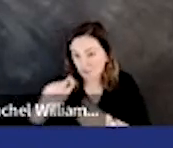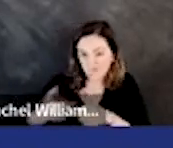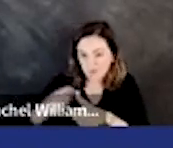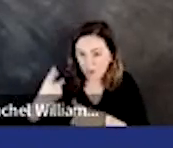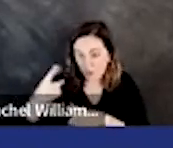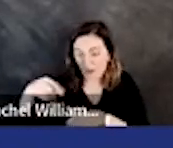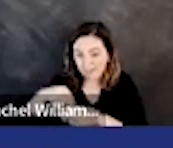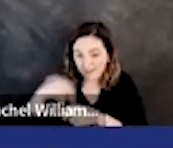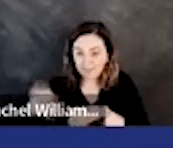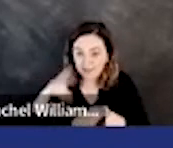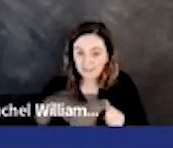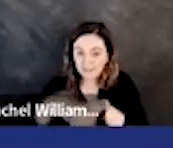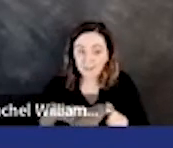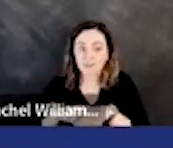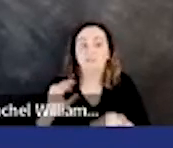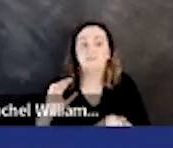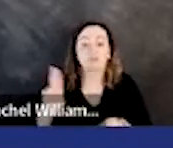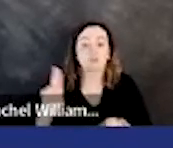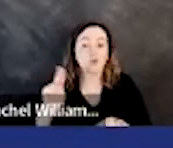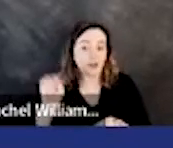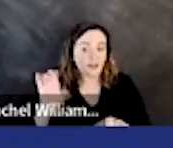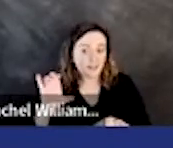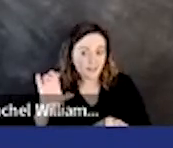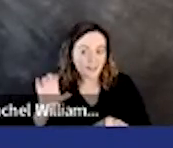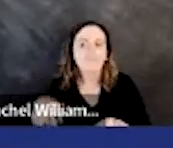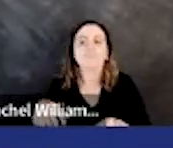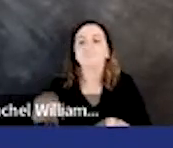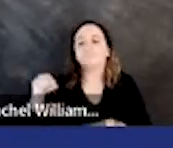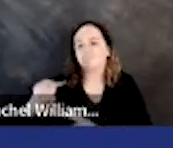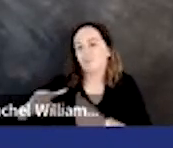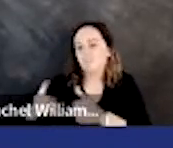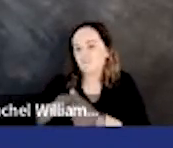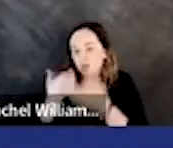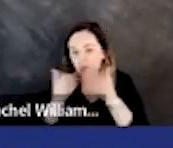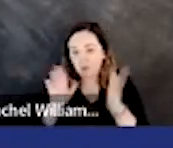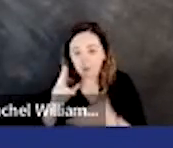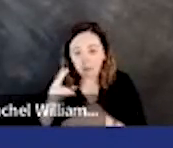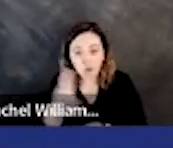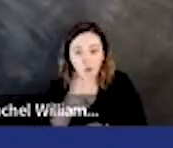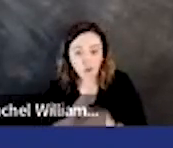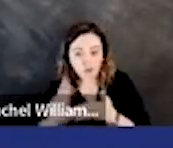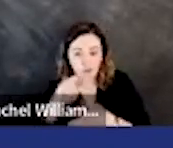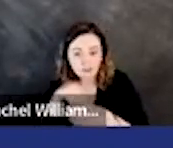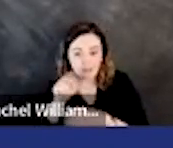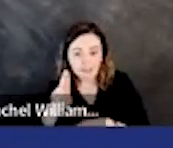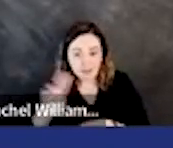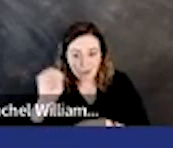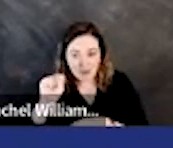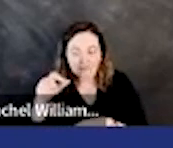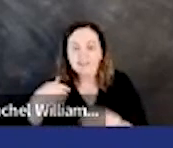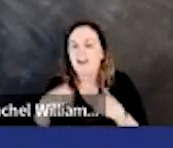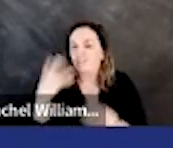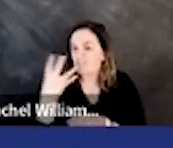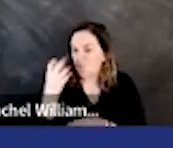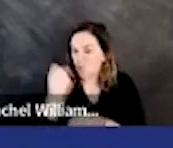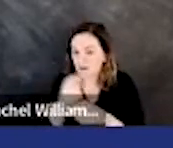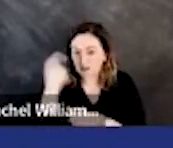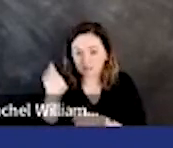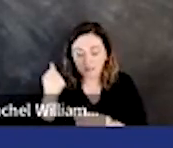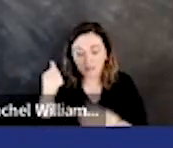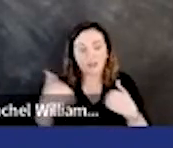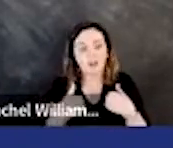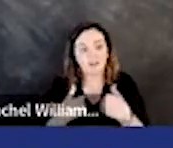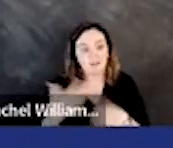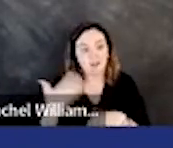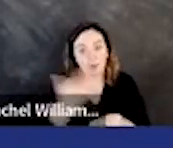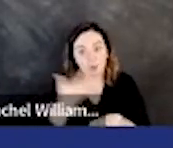the nation's first public university home. The Morehead Cane is a full four-year scholarship that includes significant academic